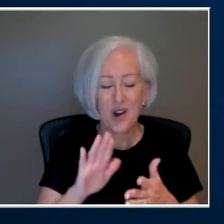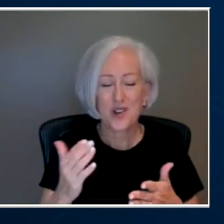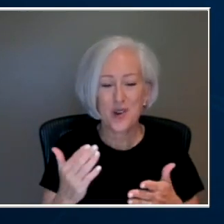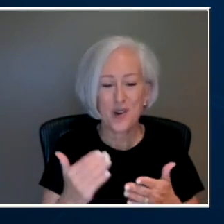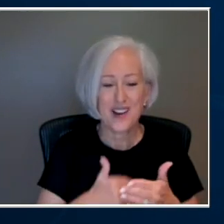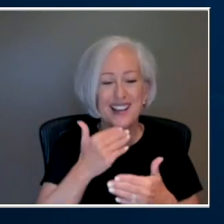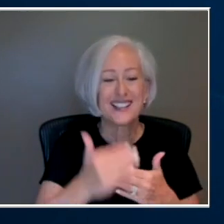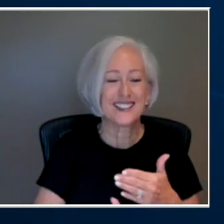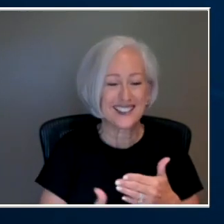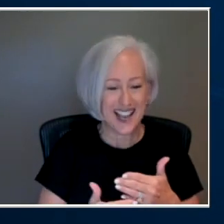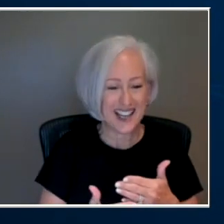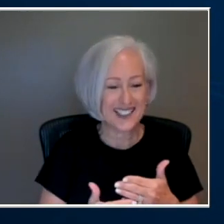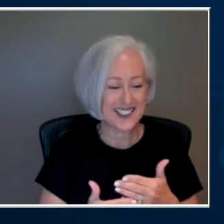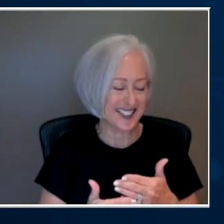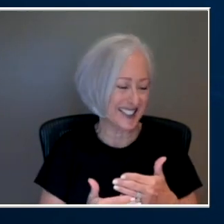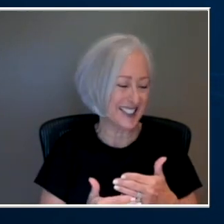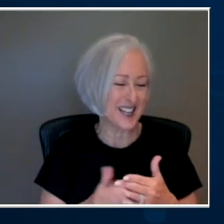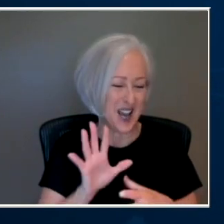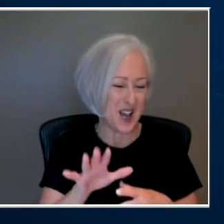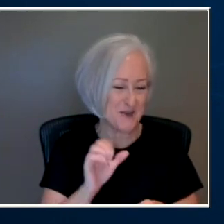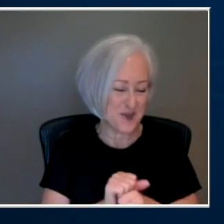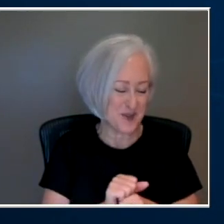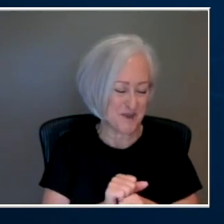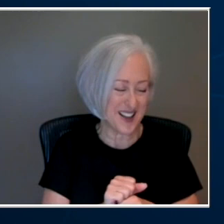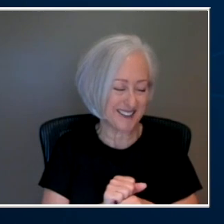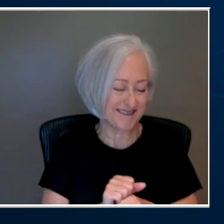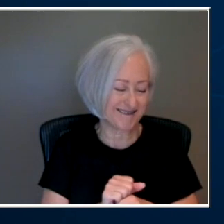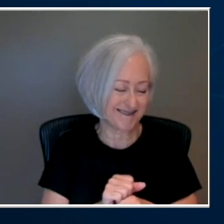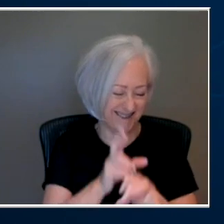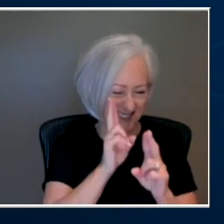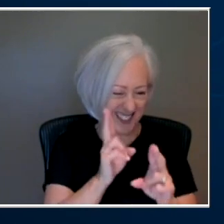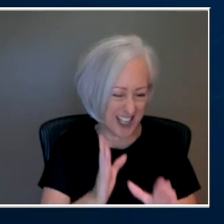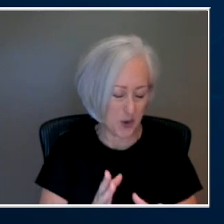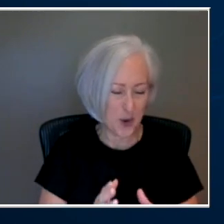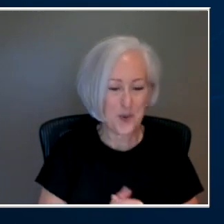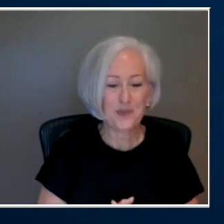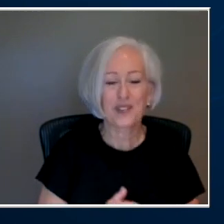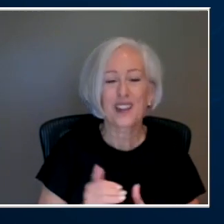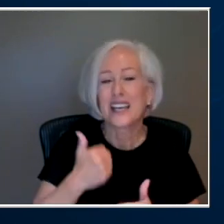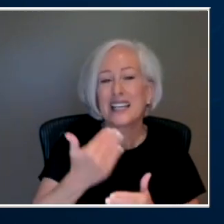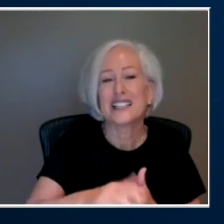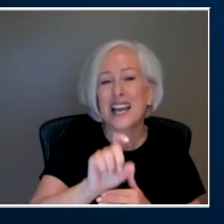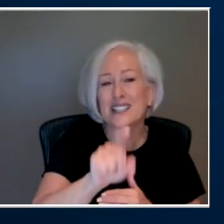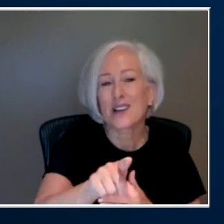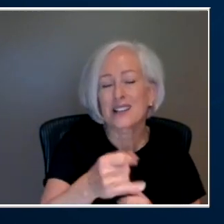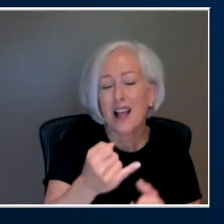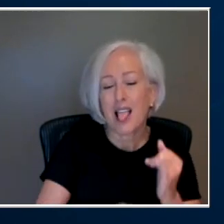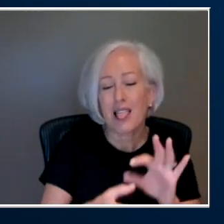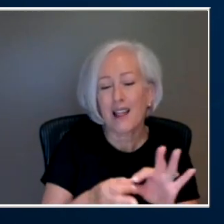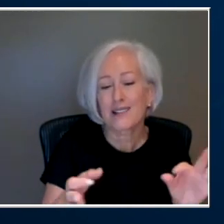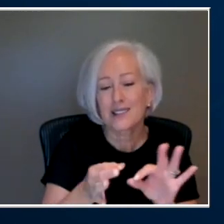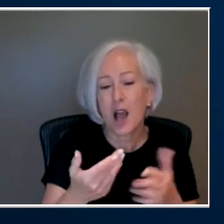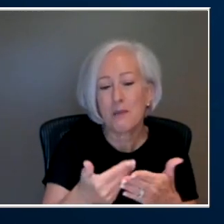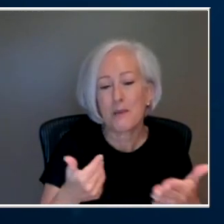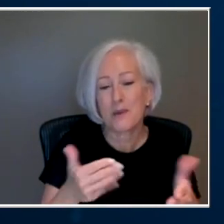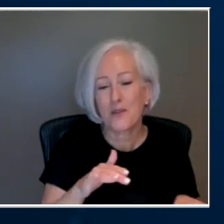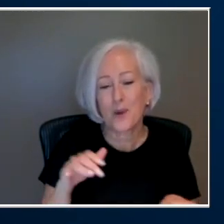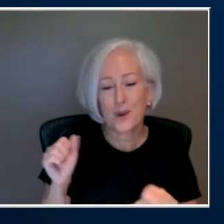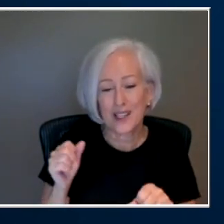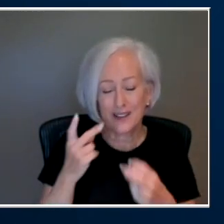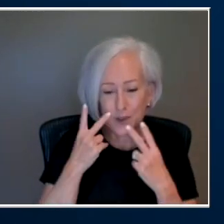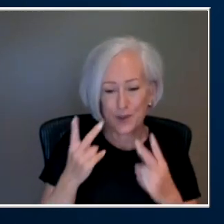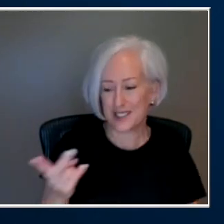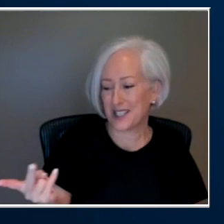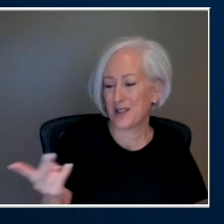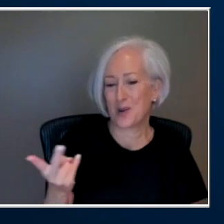heroics. And I just want to ask you, before we let you leave, what's your final takeaway seeing Sue and Adam together